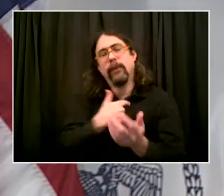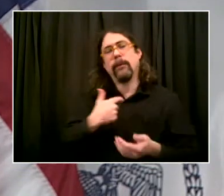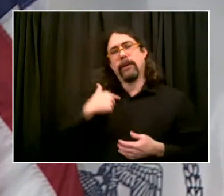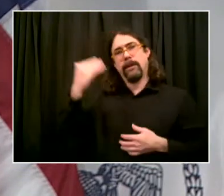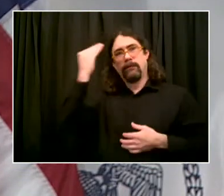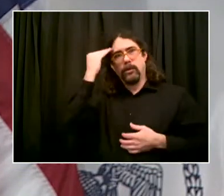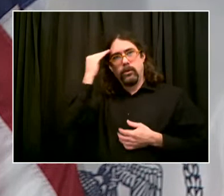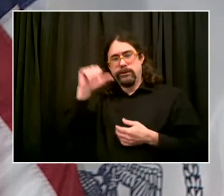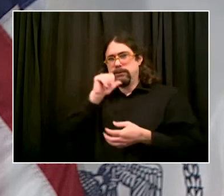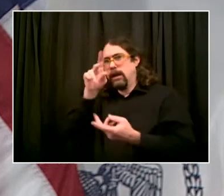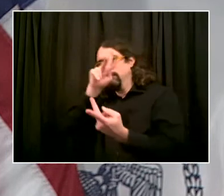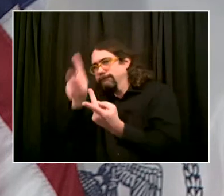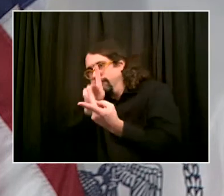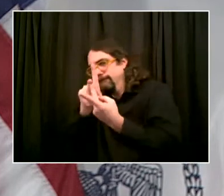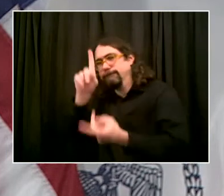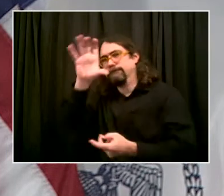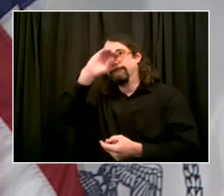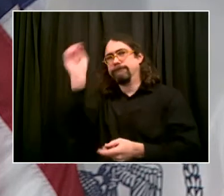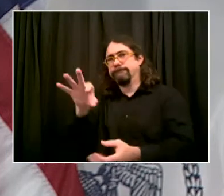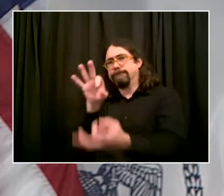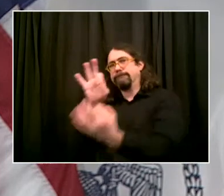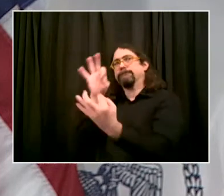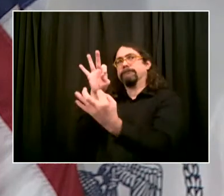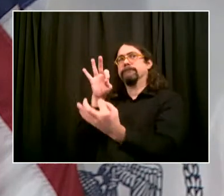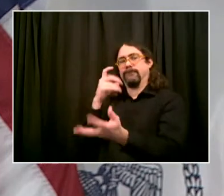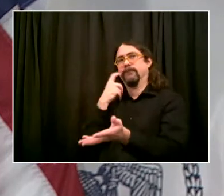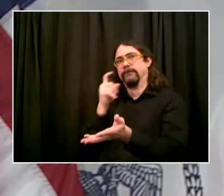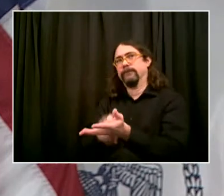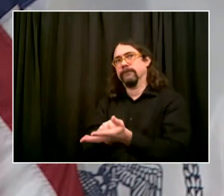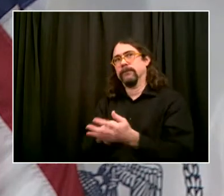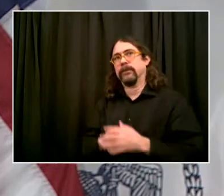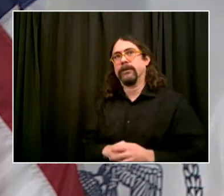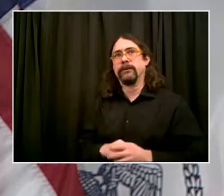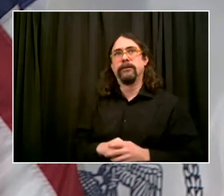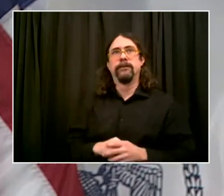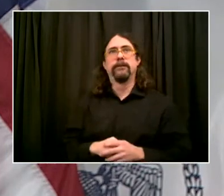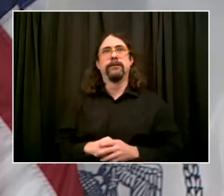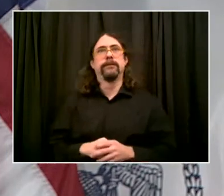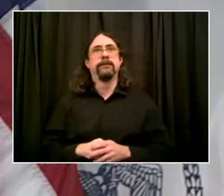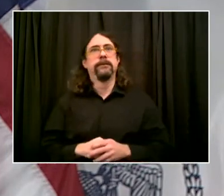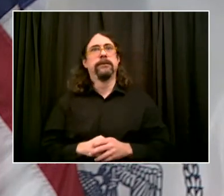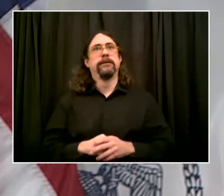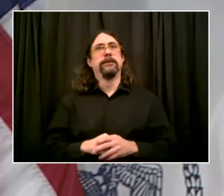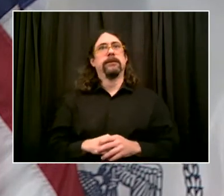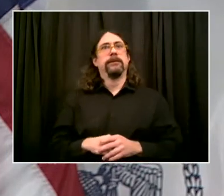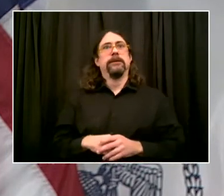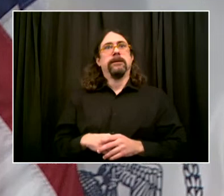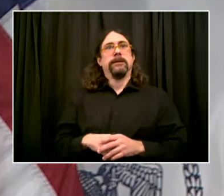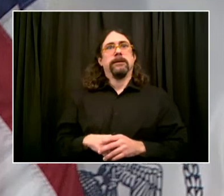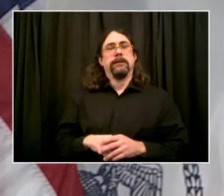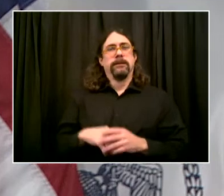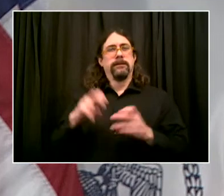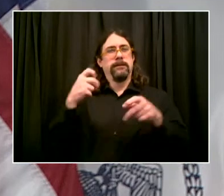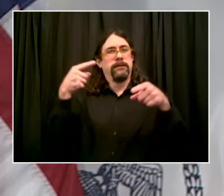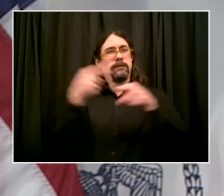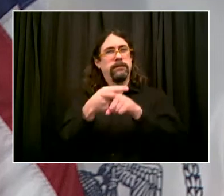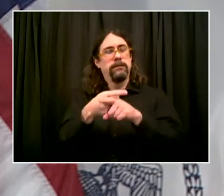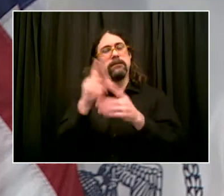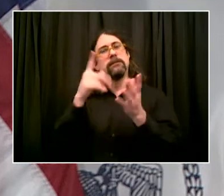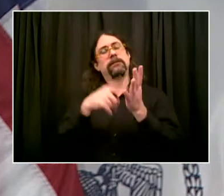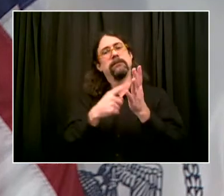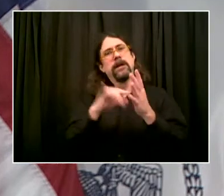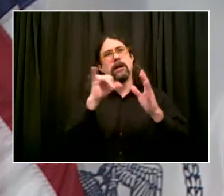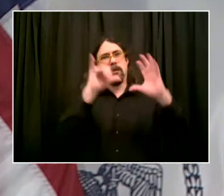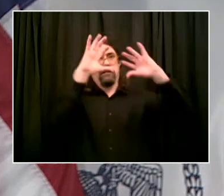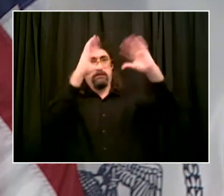people who are afraid. I've met seniors of every background who share in common a tremendous fear of the coronavirus. I've